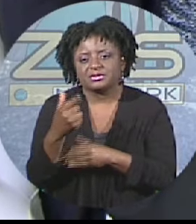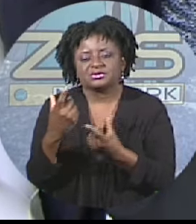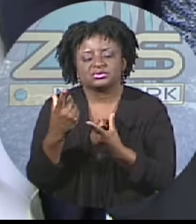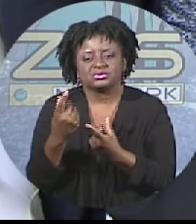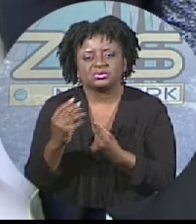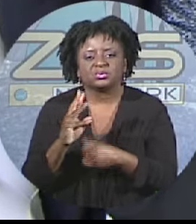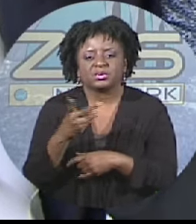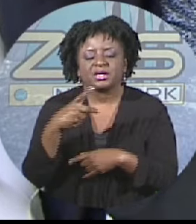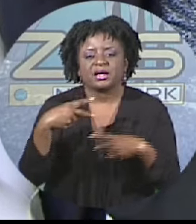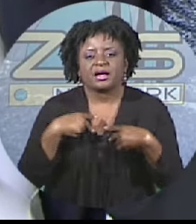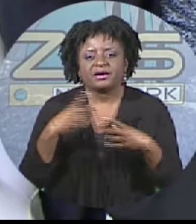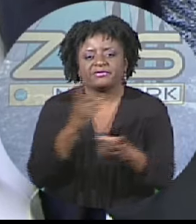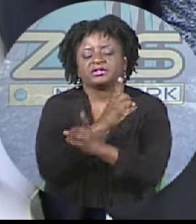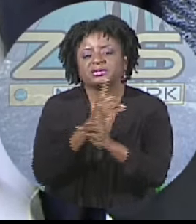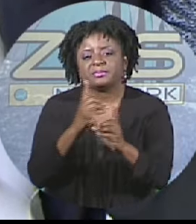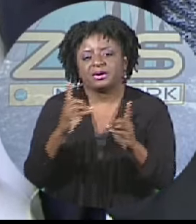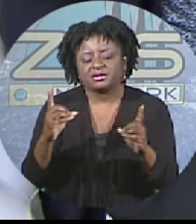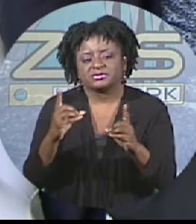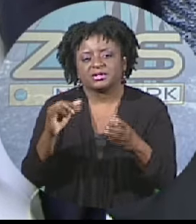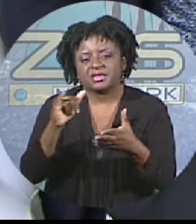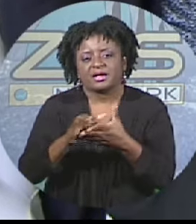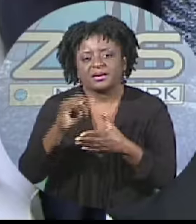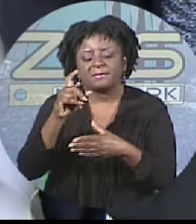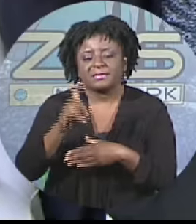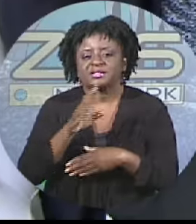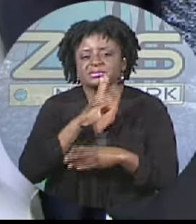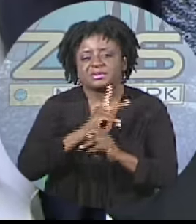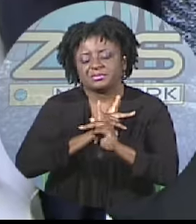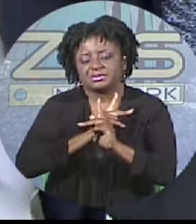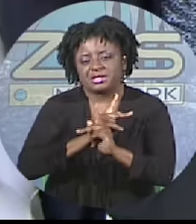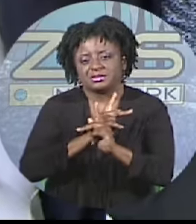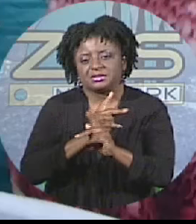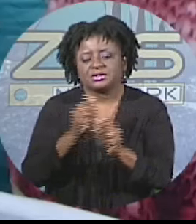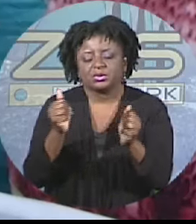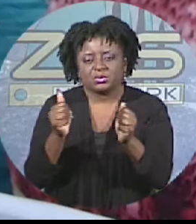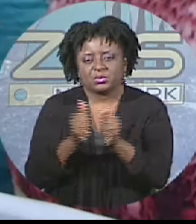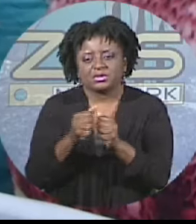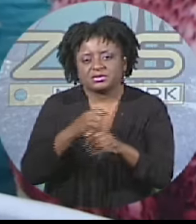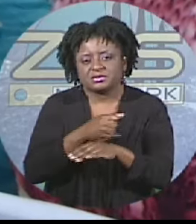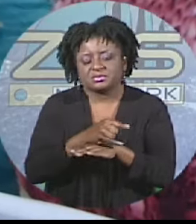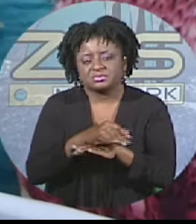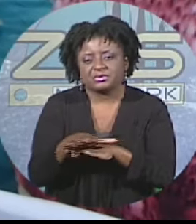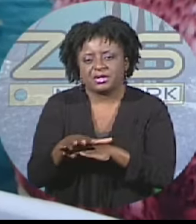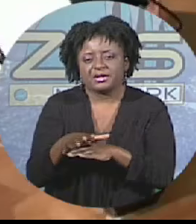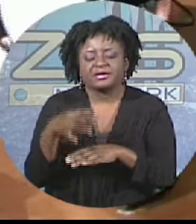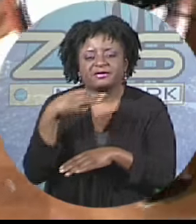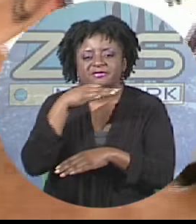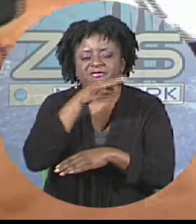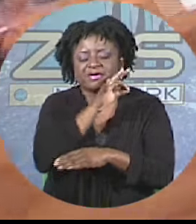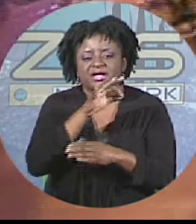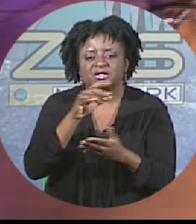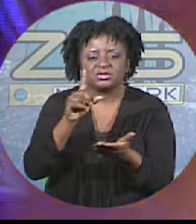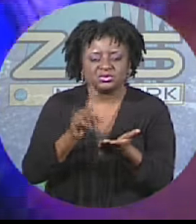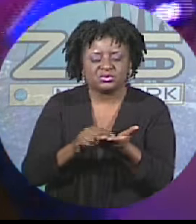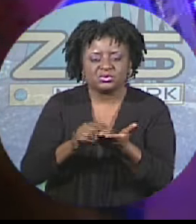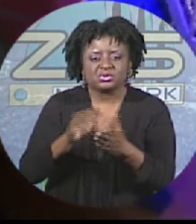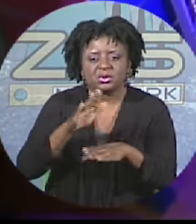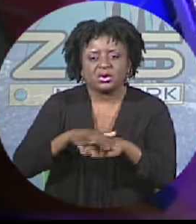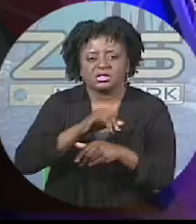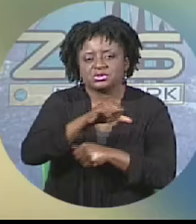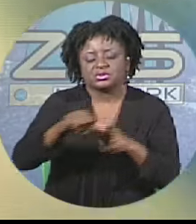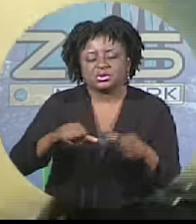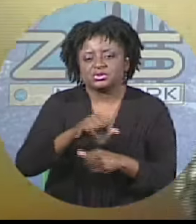And we have a democracy that must be protected. And with the phenomenon of fake news and social media evolving, the Prime Minister notes that the mainstream media,